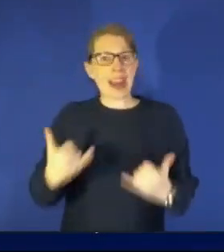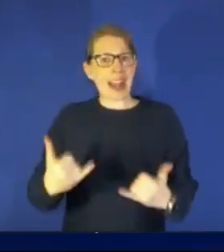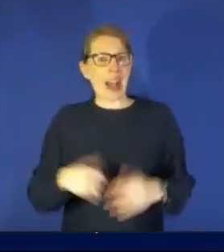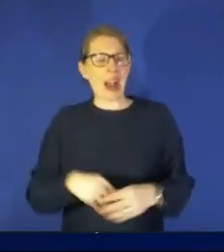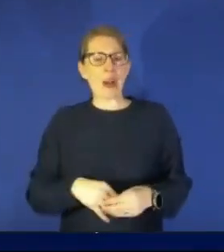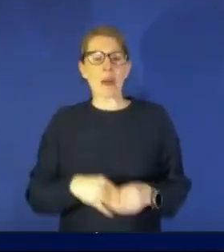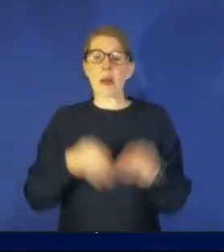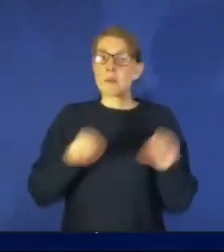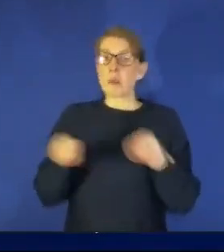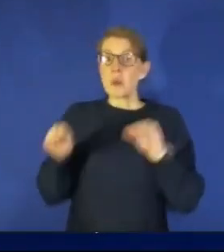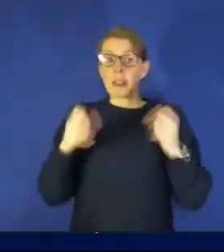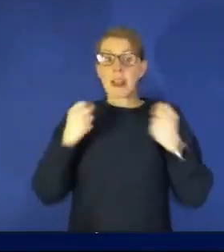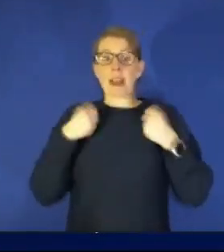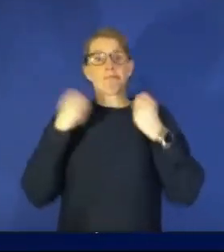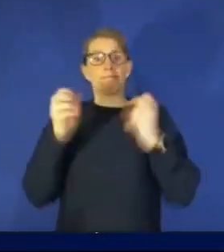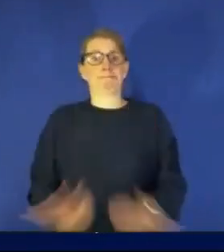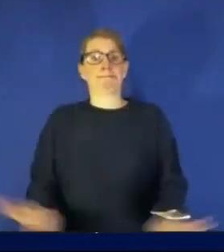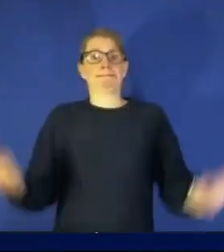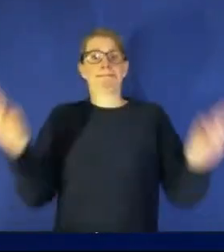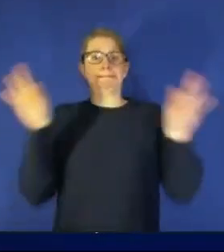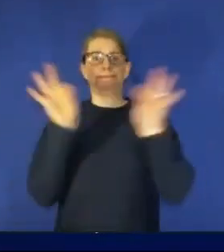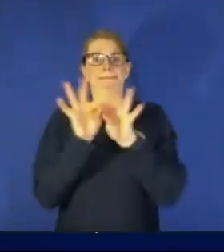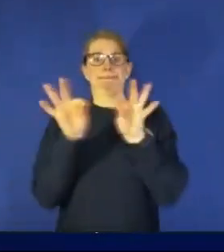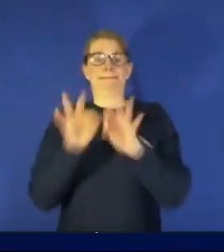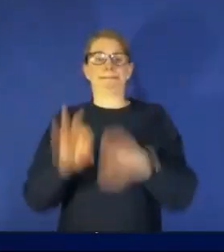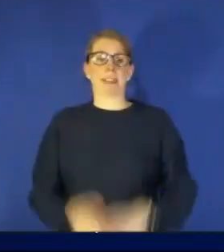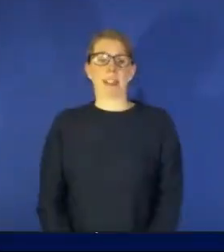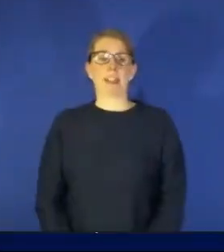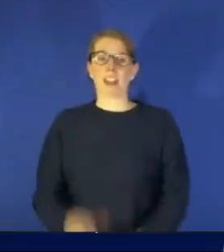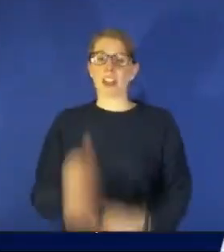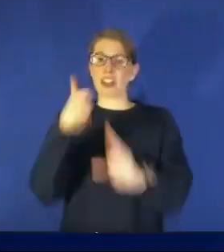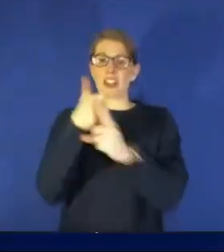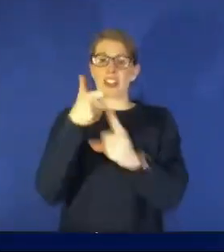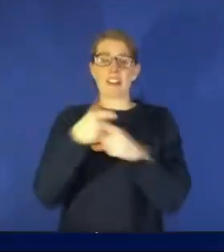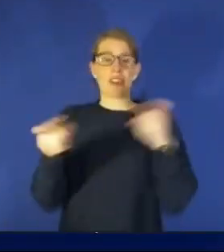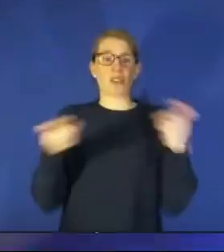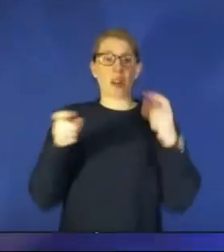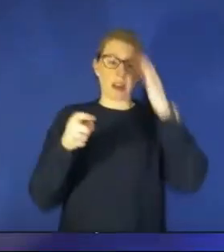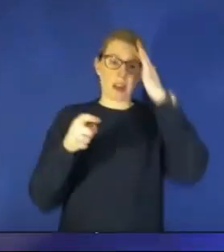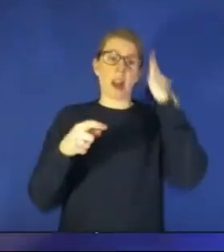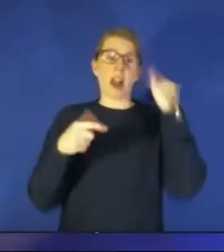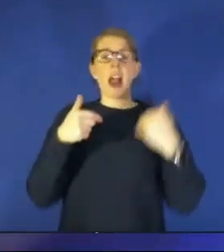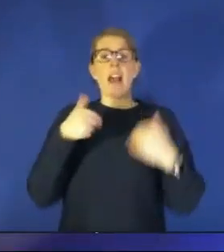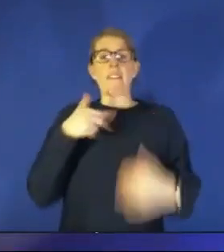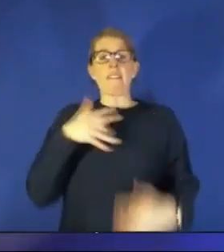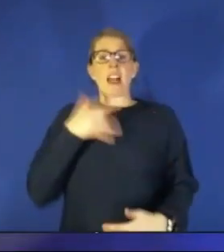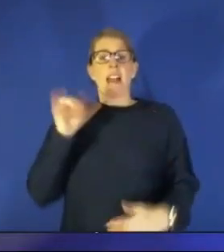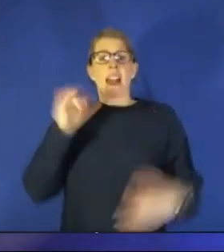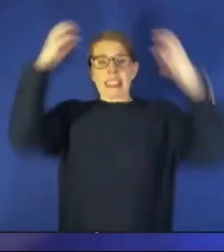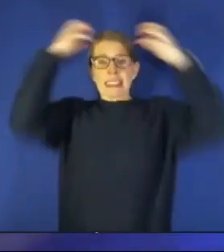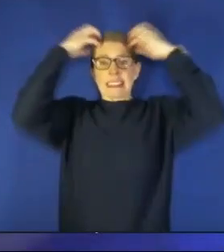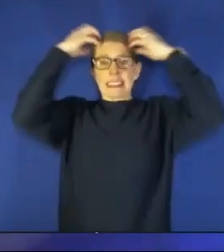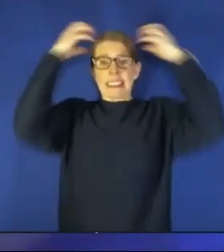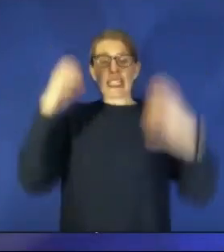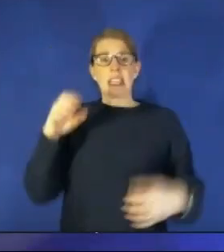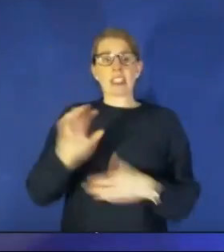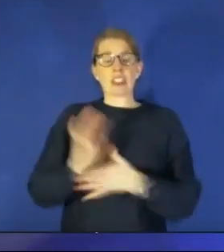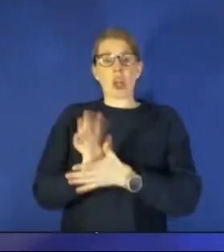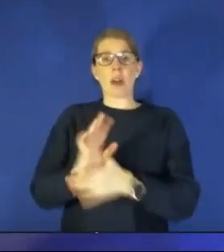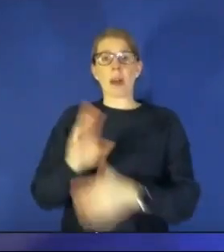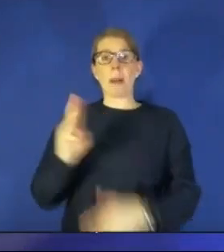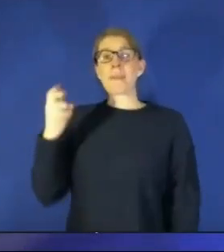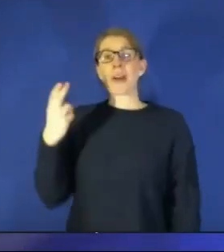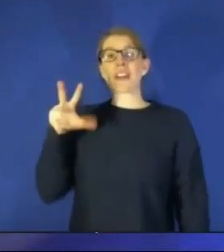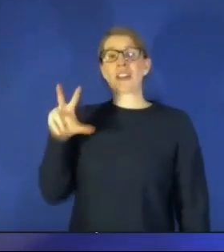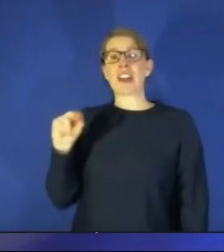and exercise. It's all within you. I feel like a Disney show right now. All right, March 30th is National Doctors Day, and here's a way